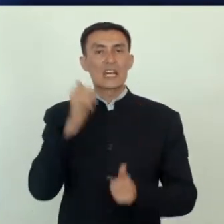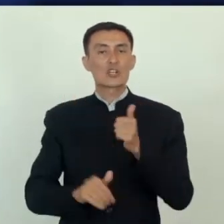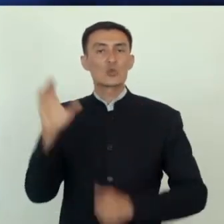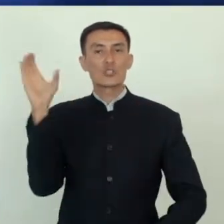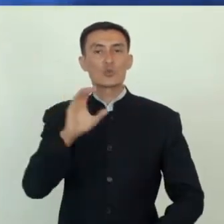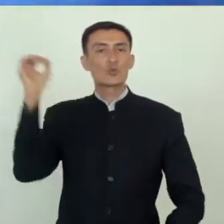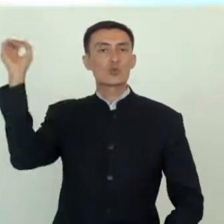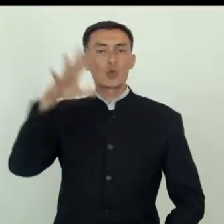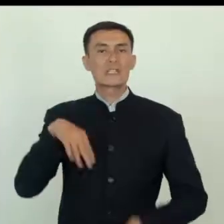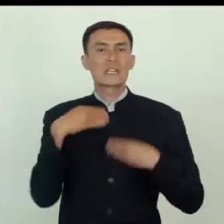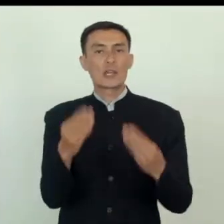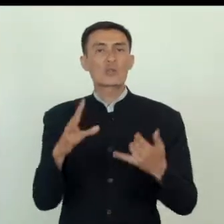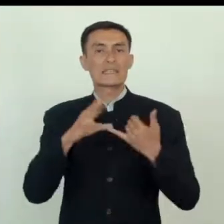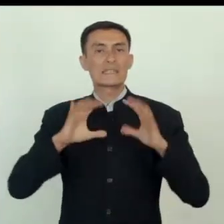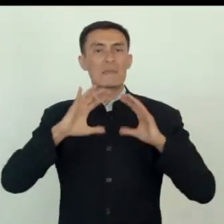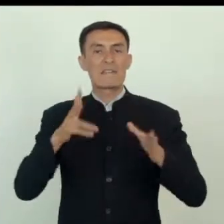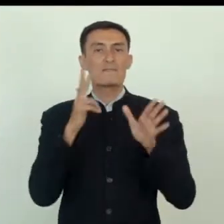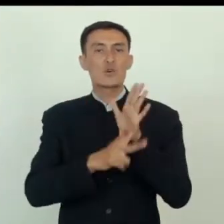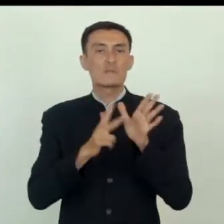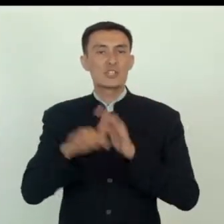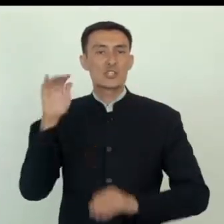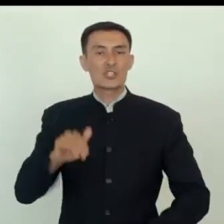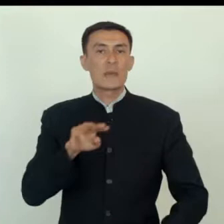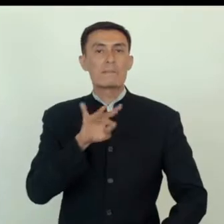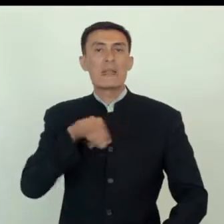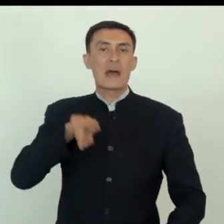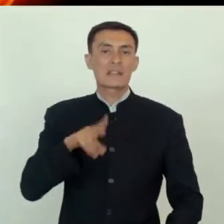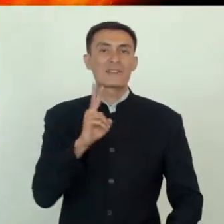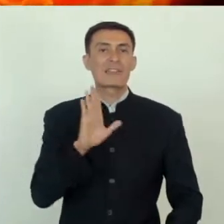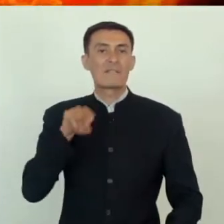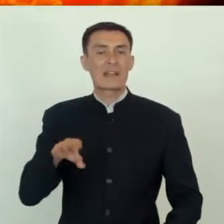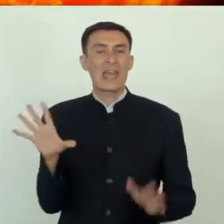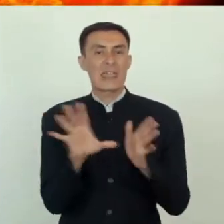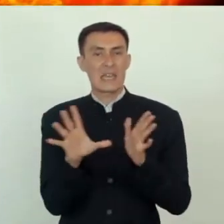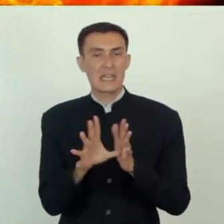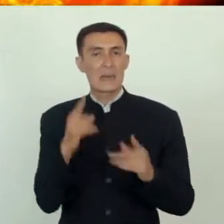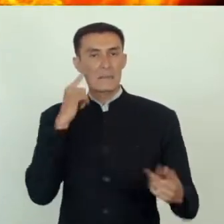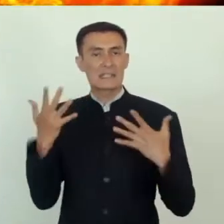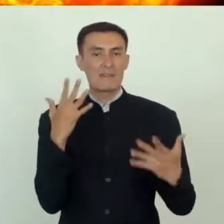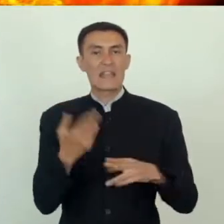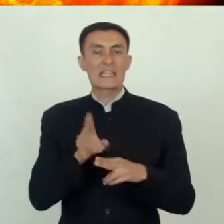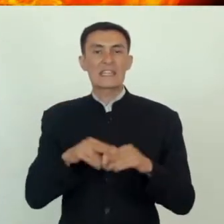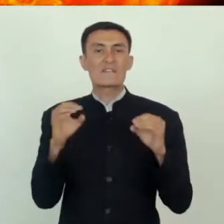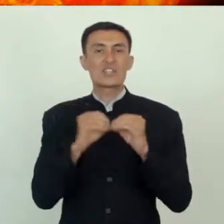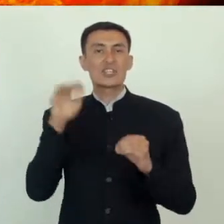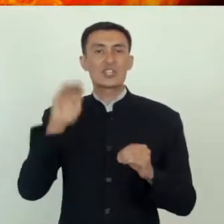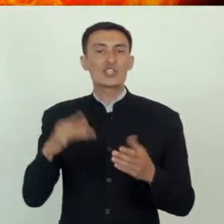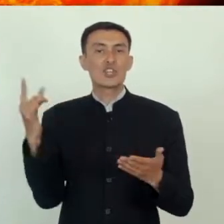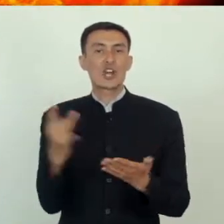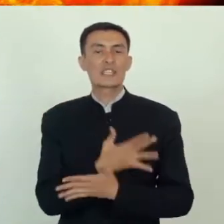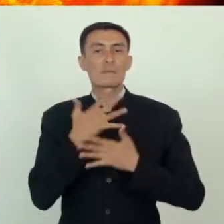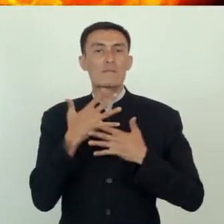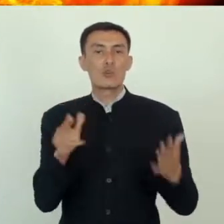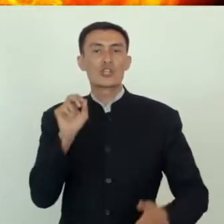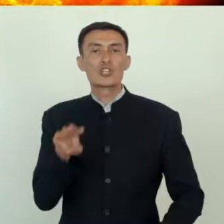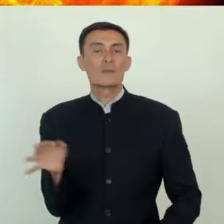Every second the sun supplies the earth with 80,000 billion kilowatts. Just think about it. It's 10,000 times